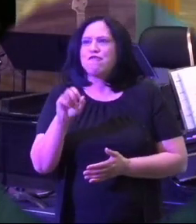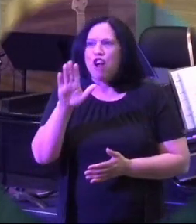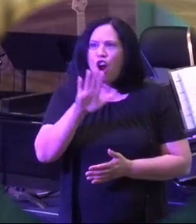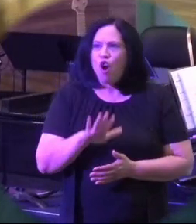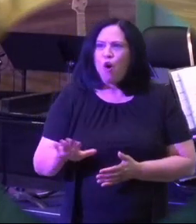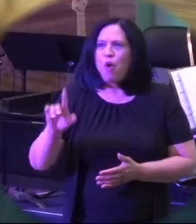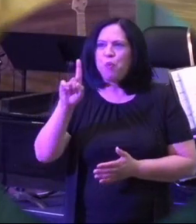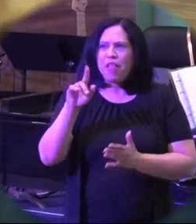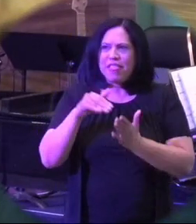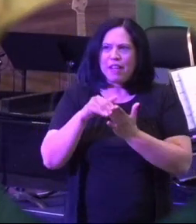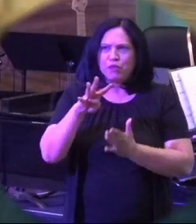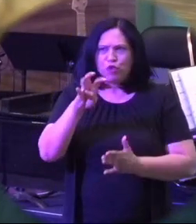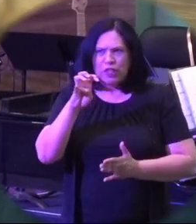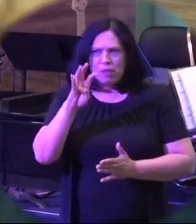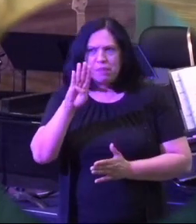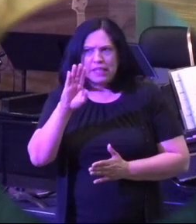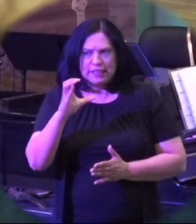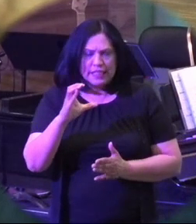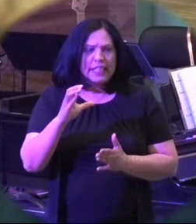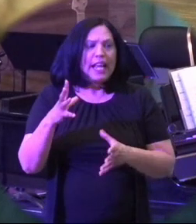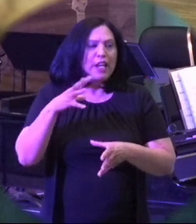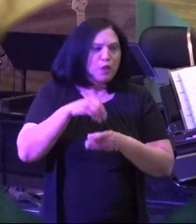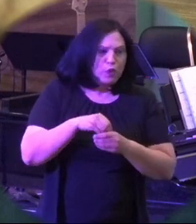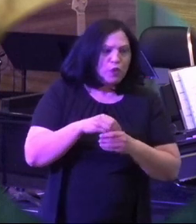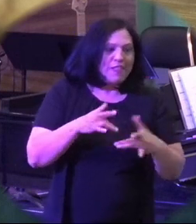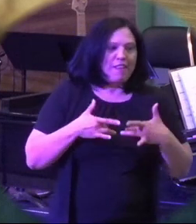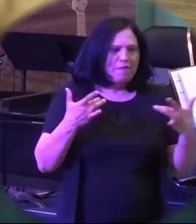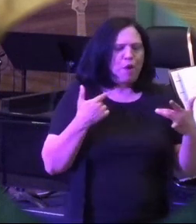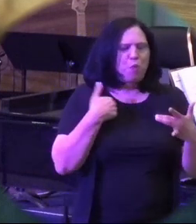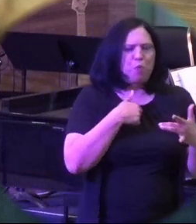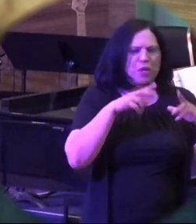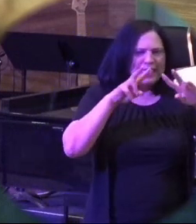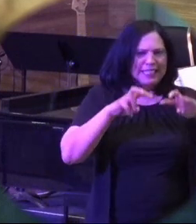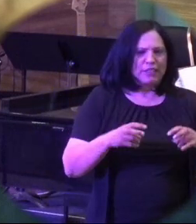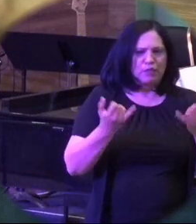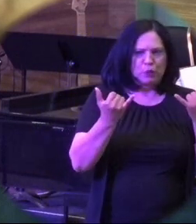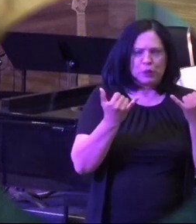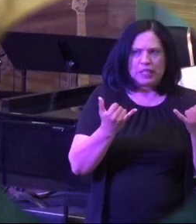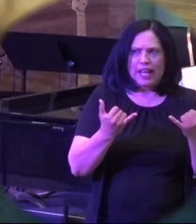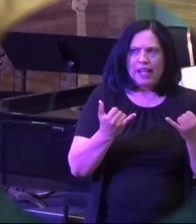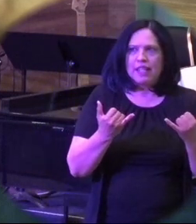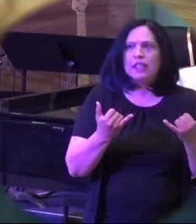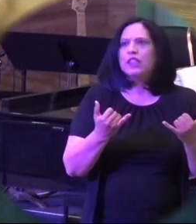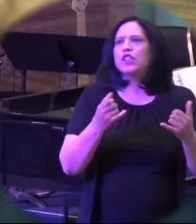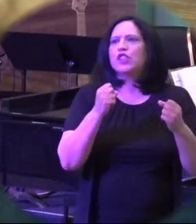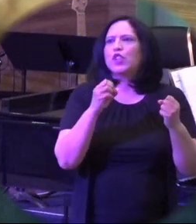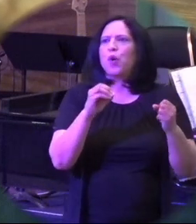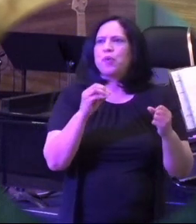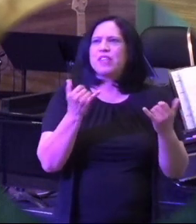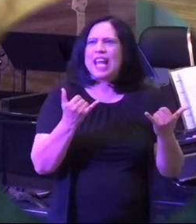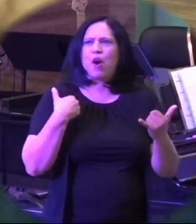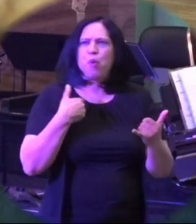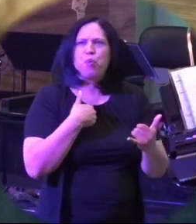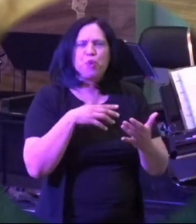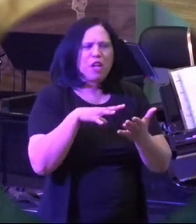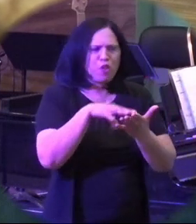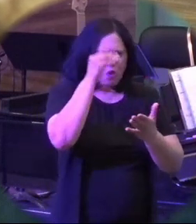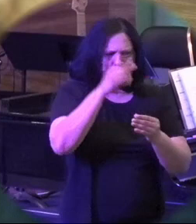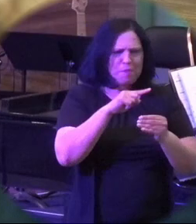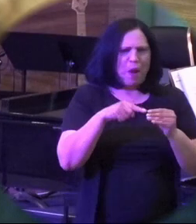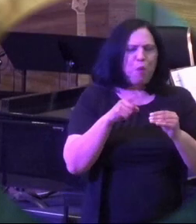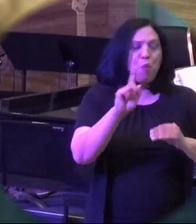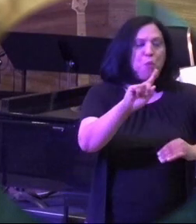Tower of Babel. Now, next we should learn a little bit about the geography of the Tower of Babel. Verse 2 says that as men